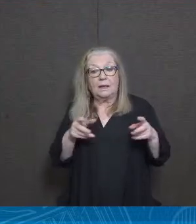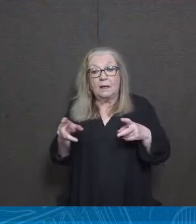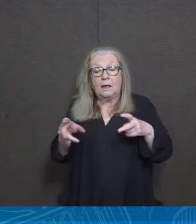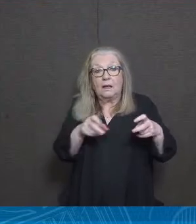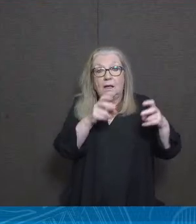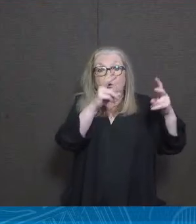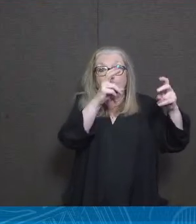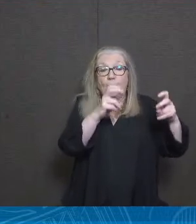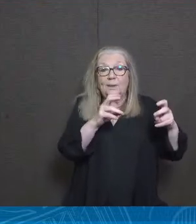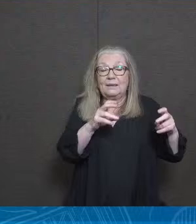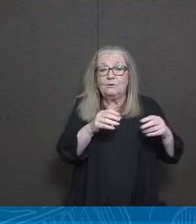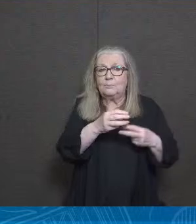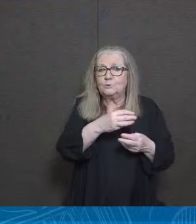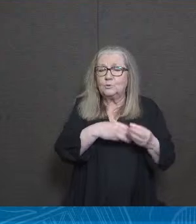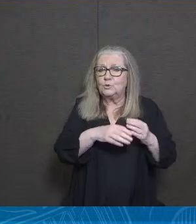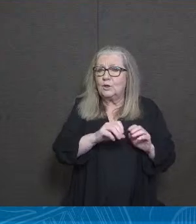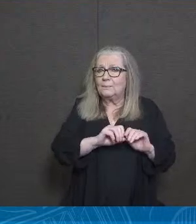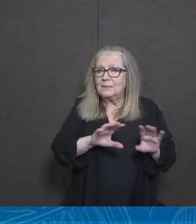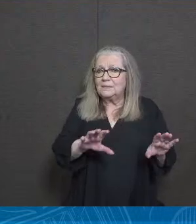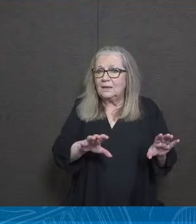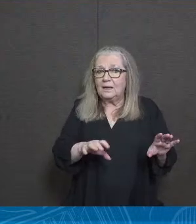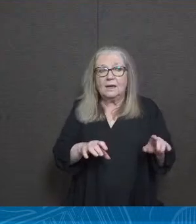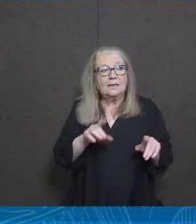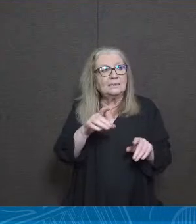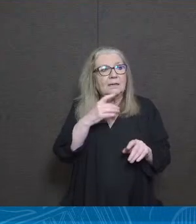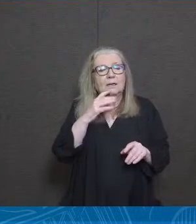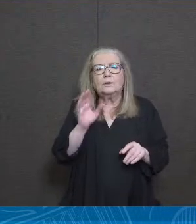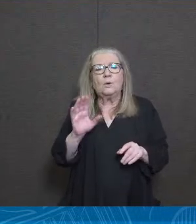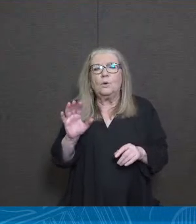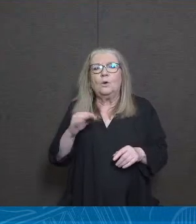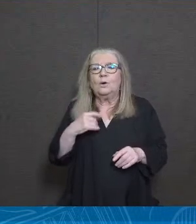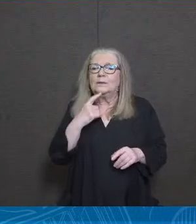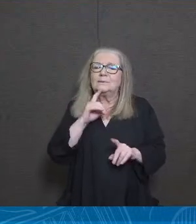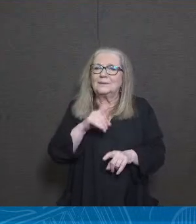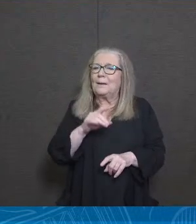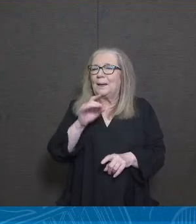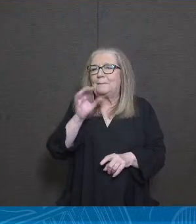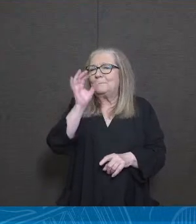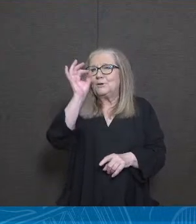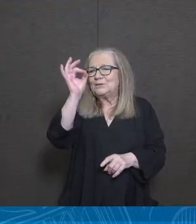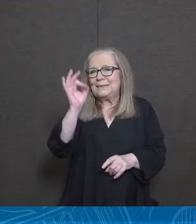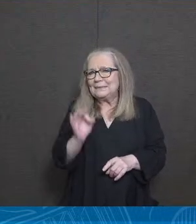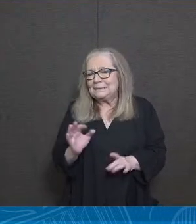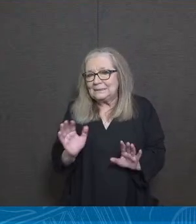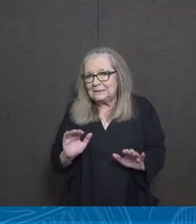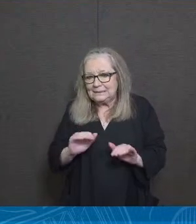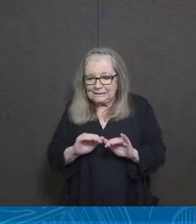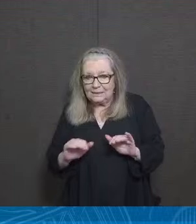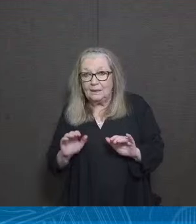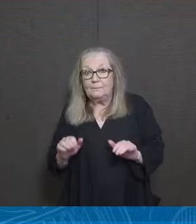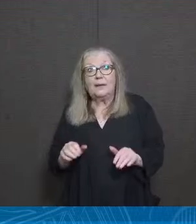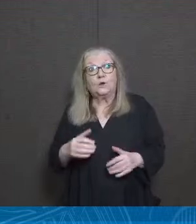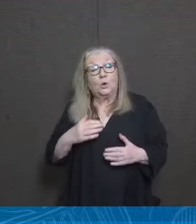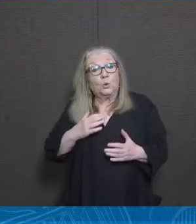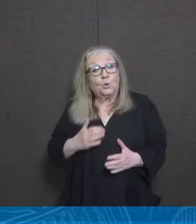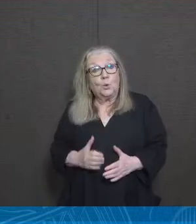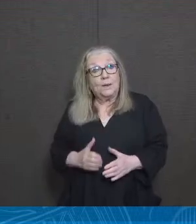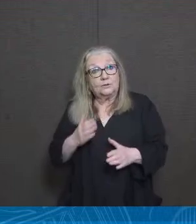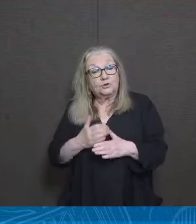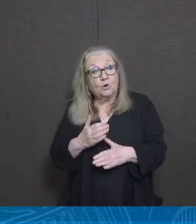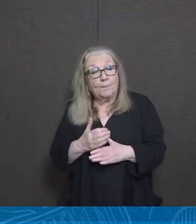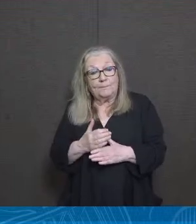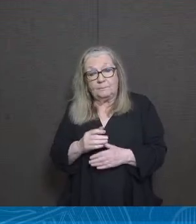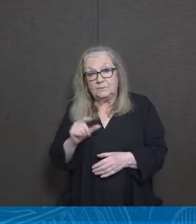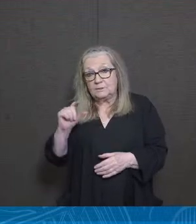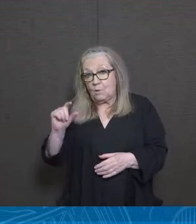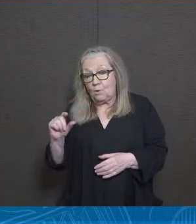social media? So please. Difficult to say the percentage, but as I said, the job done by human is very small. So main part